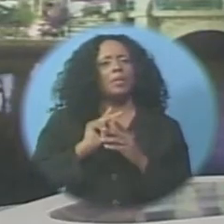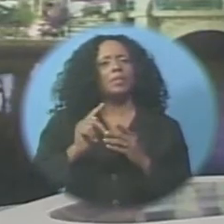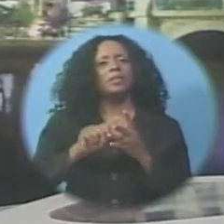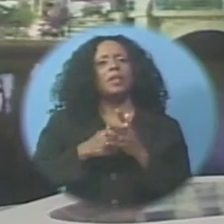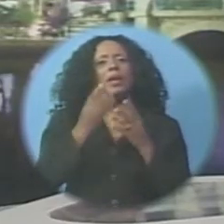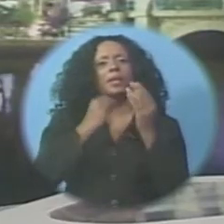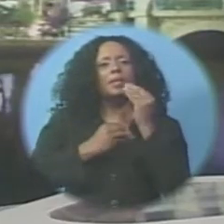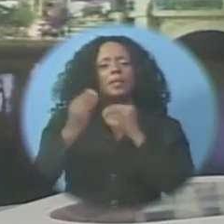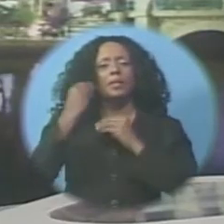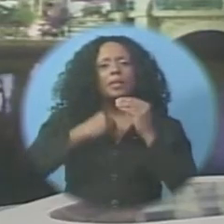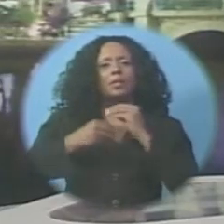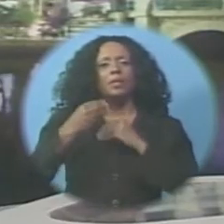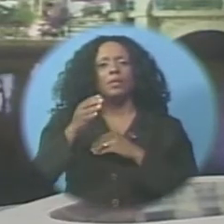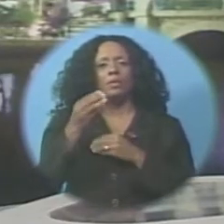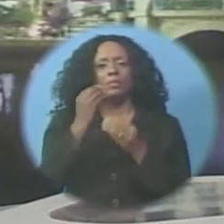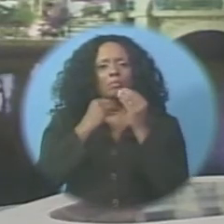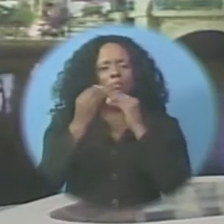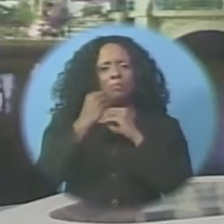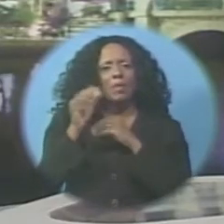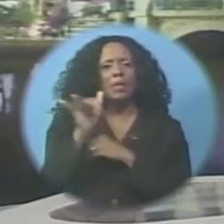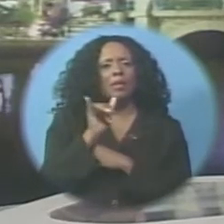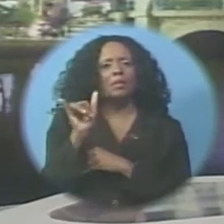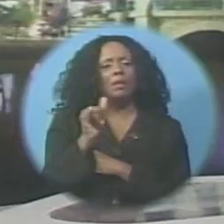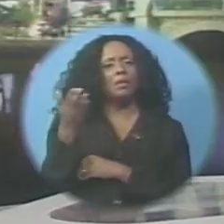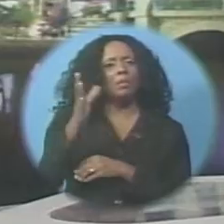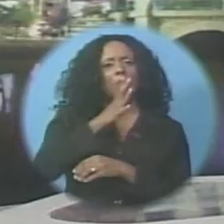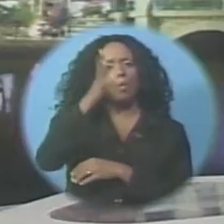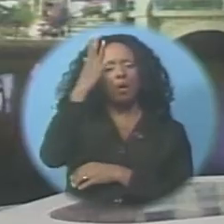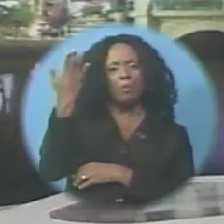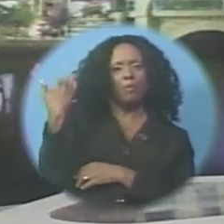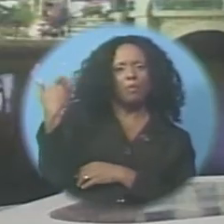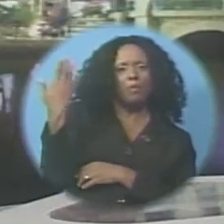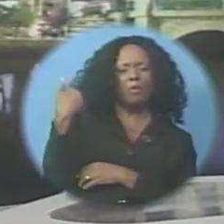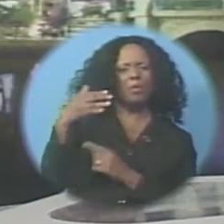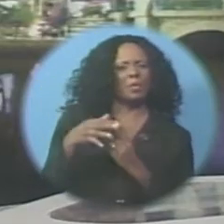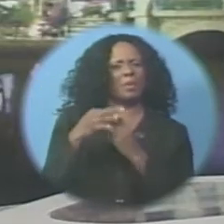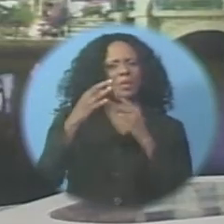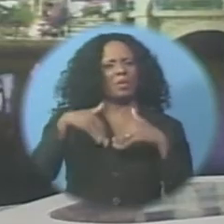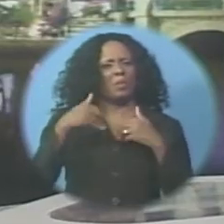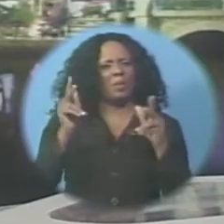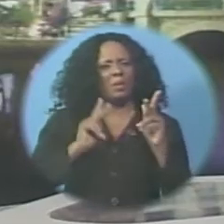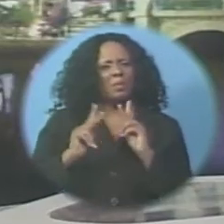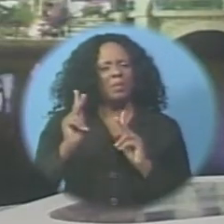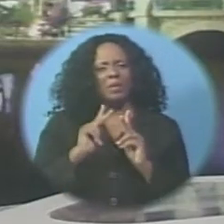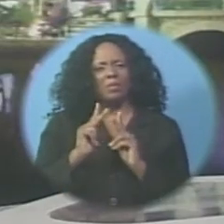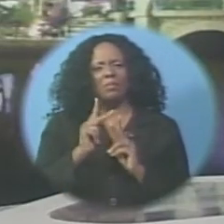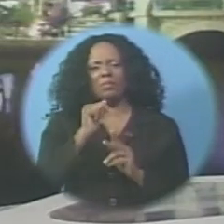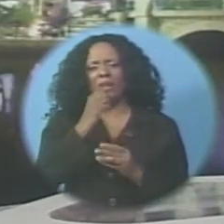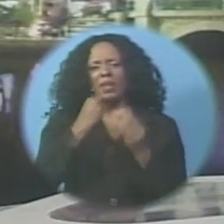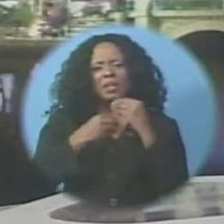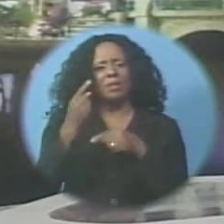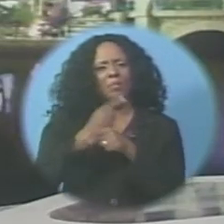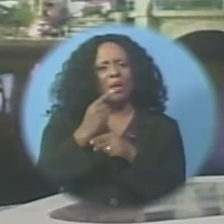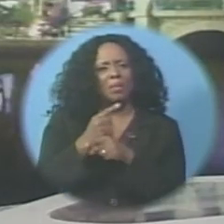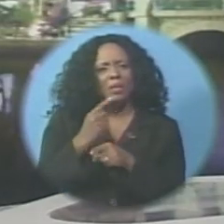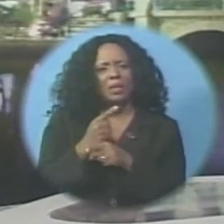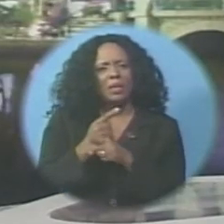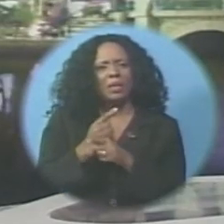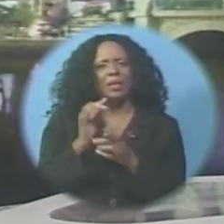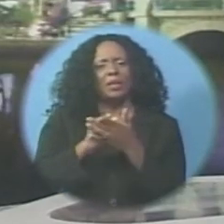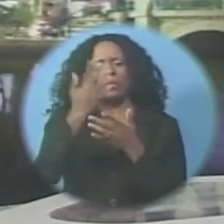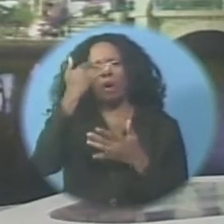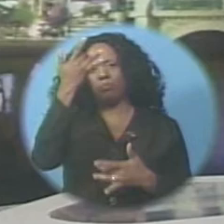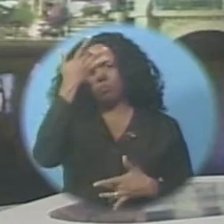foreparents. She says she is concerned that the eating habits of Barbadians, especially young people, are causing them to fall victim to